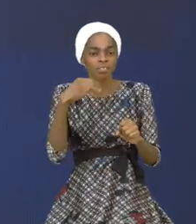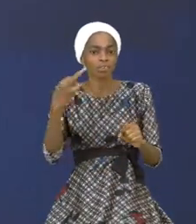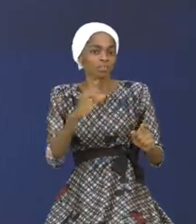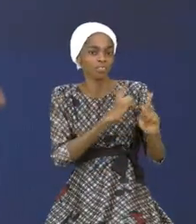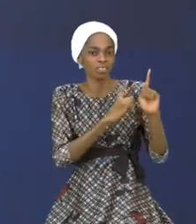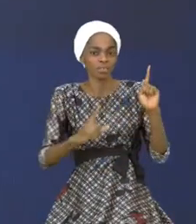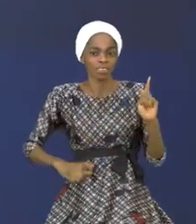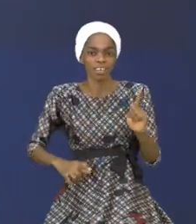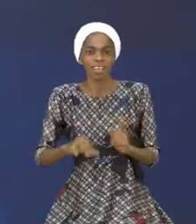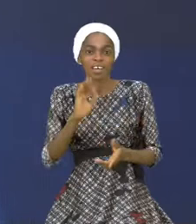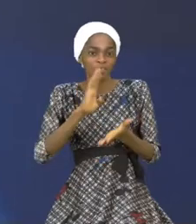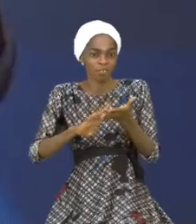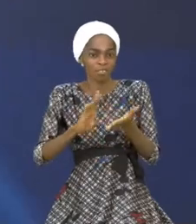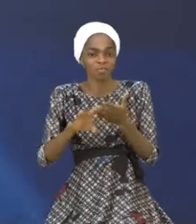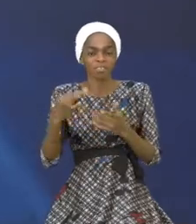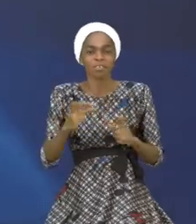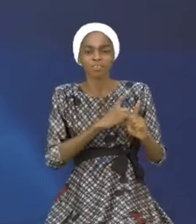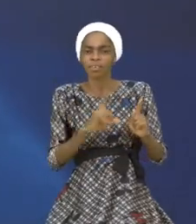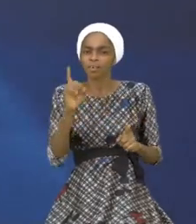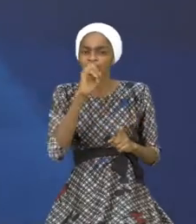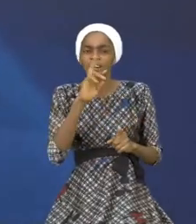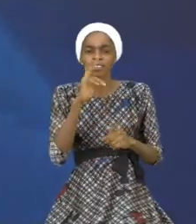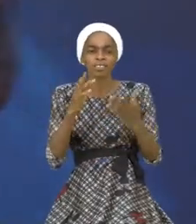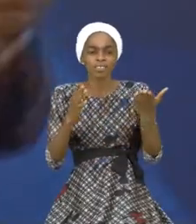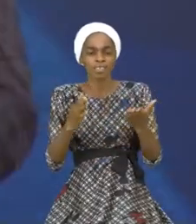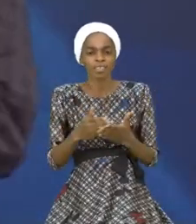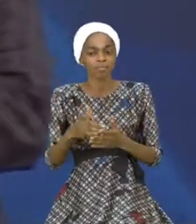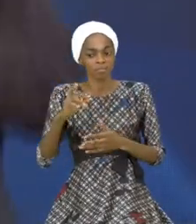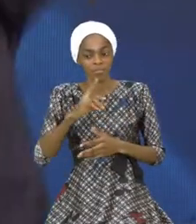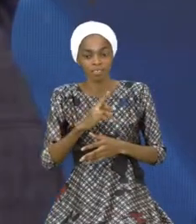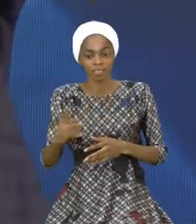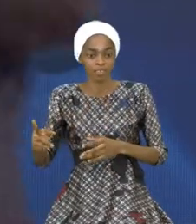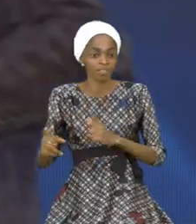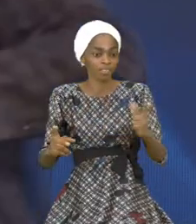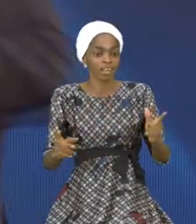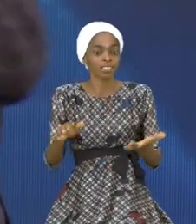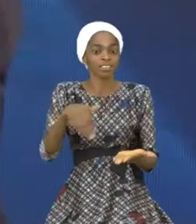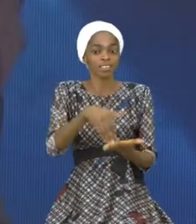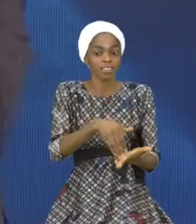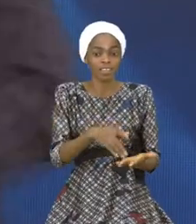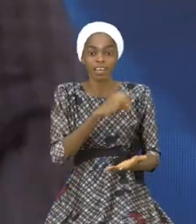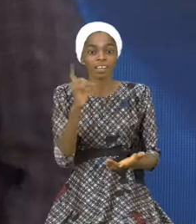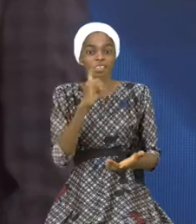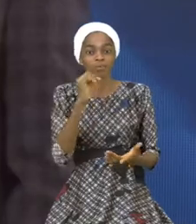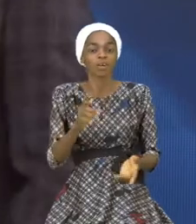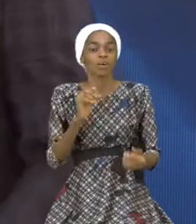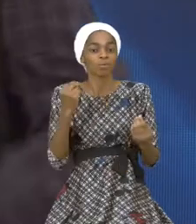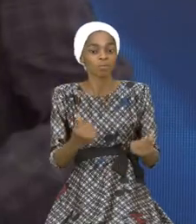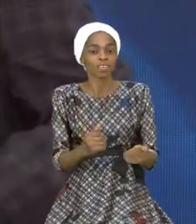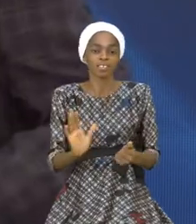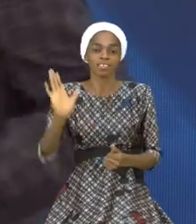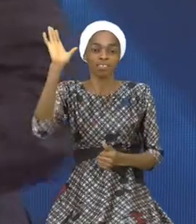Lord, the forgiveness of the Lord, where are you there? Left, right, center, at the back, very quickly, raise up